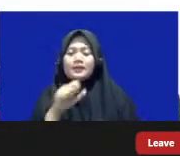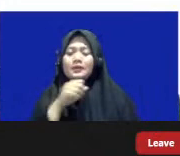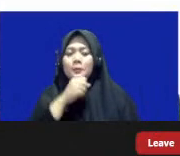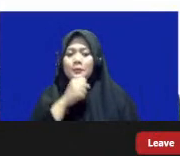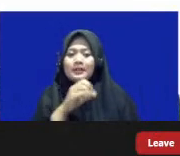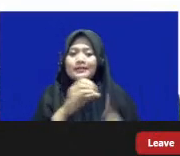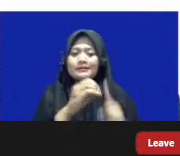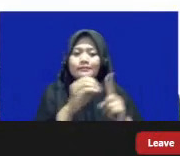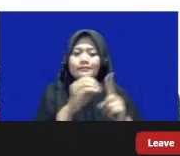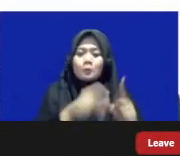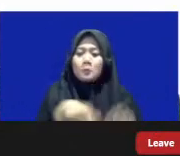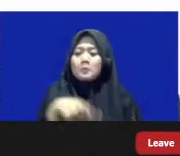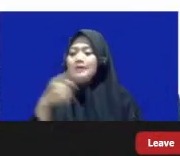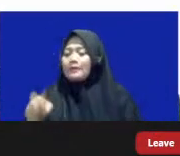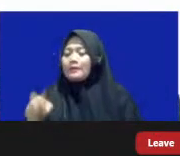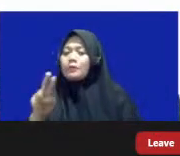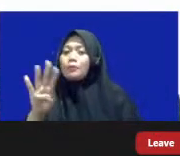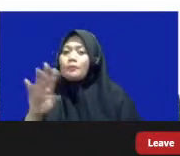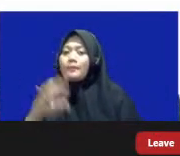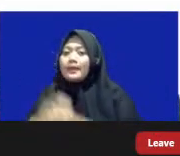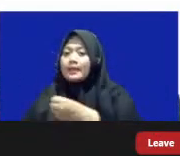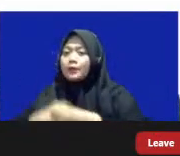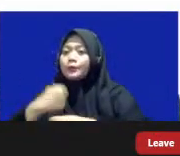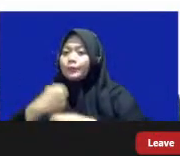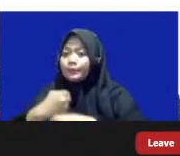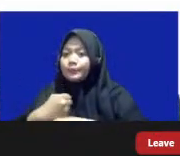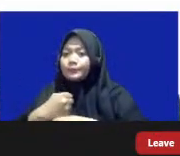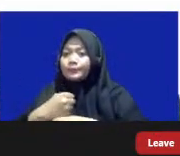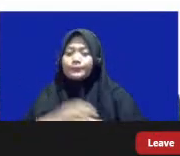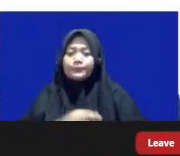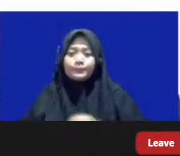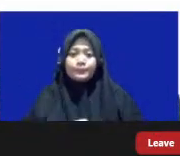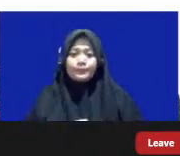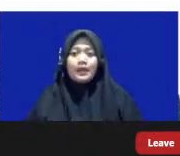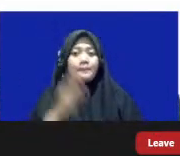youth represent more than one quarter of the population.